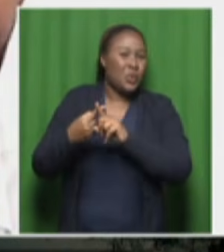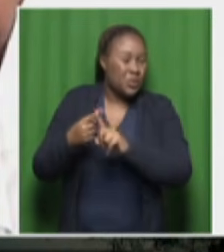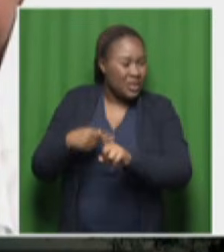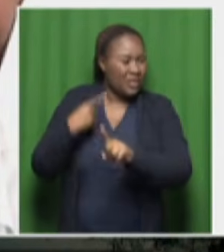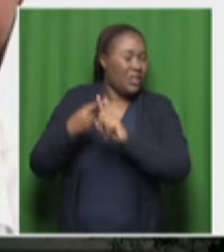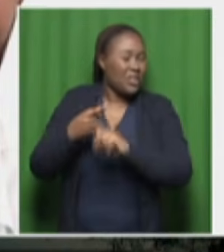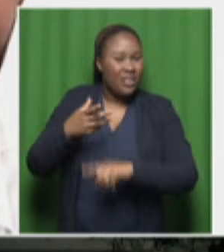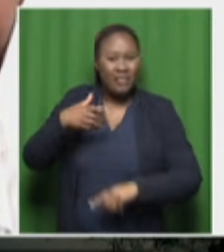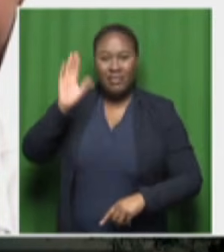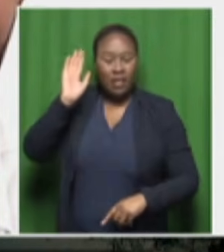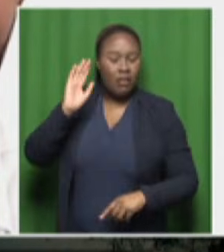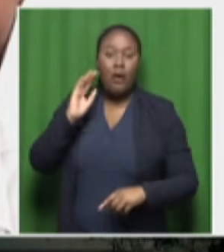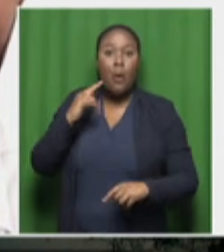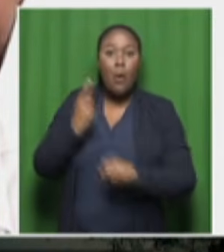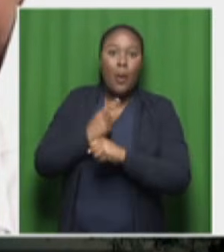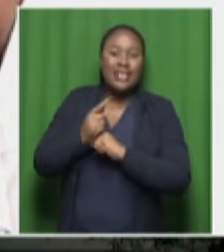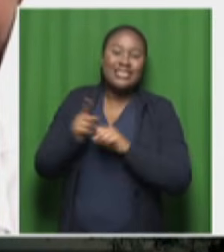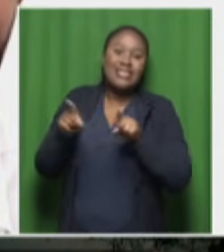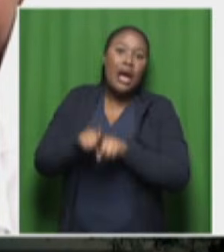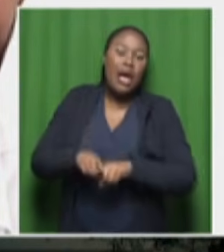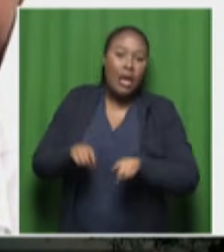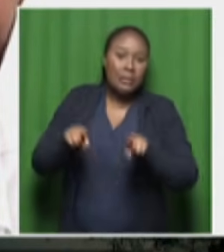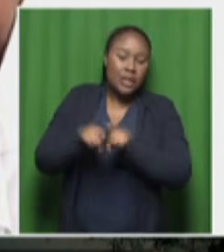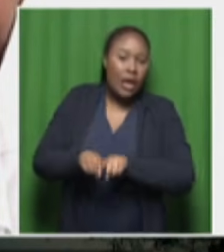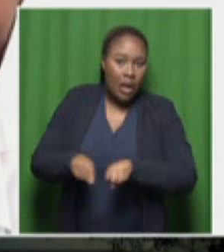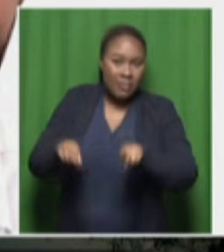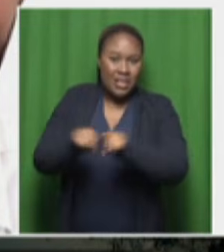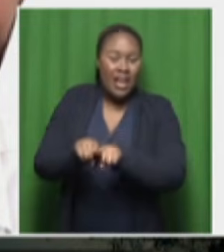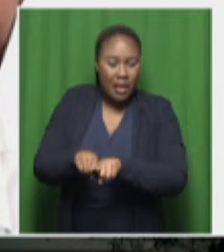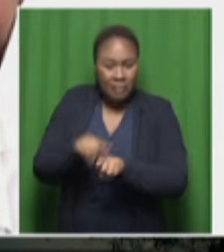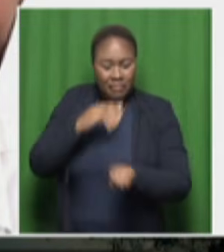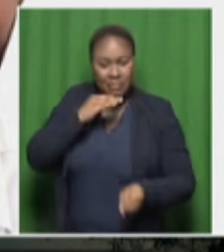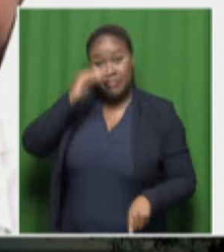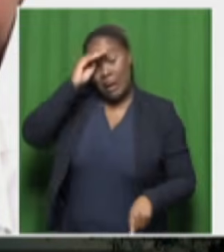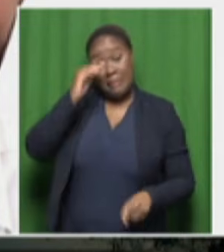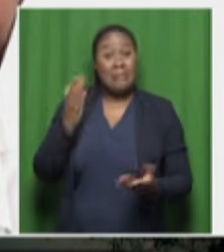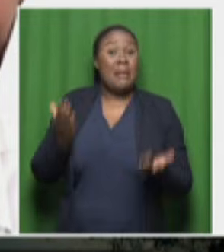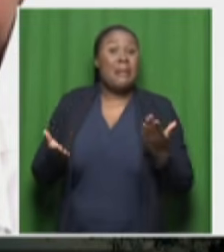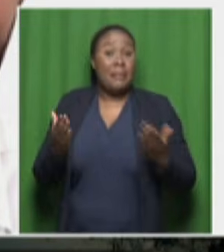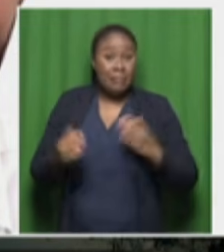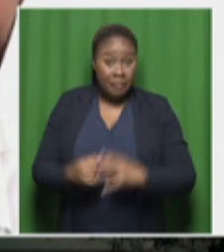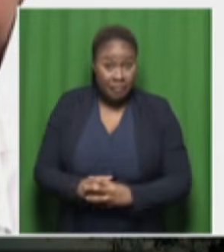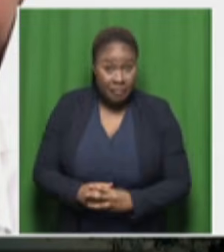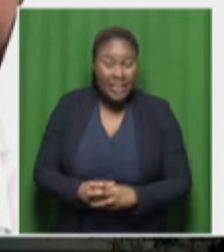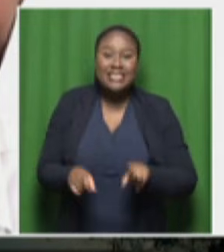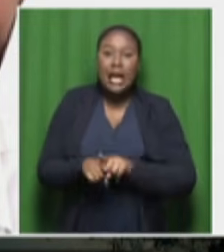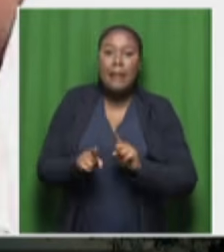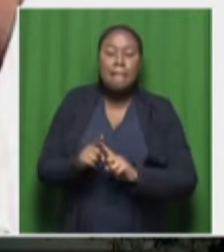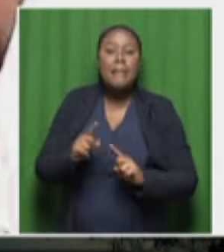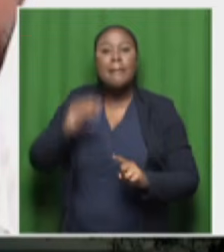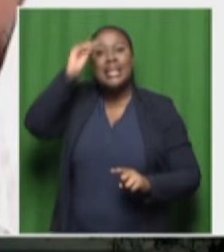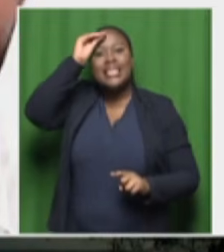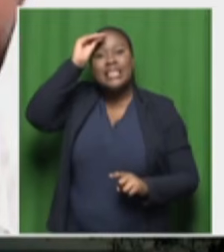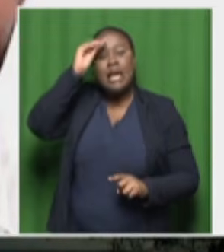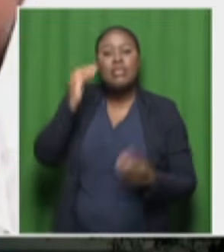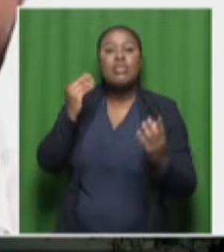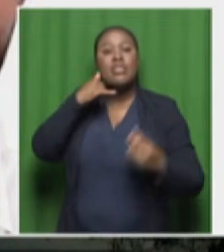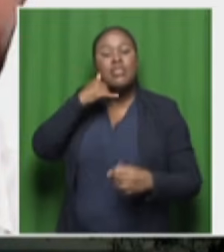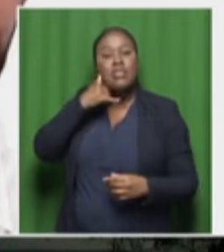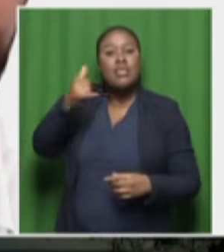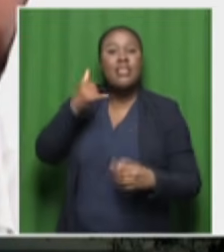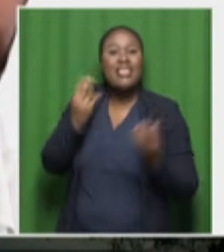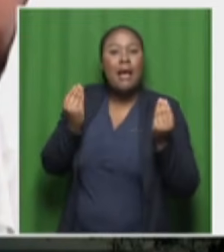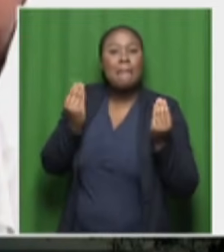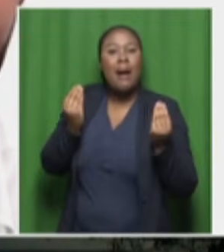heard all of these things? Especially if you consider that something like the police's 10,111 number that we are told,